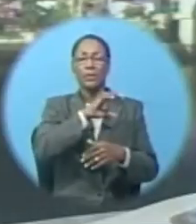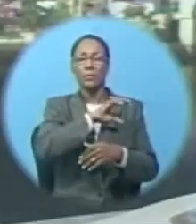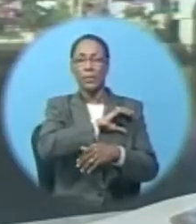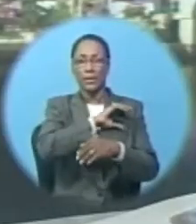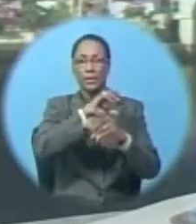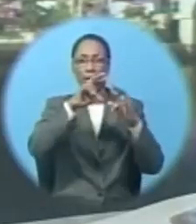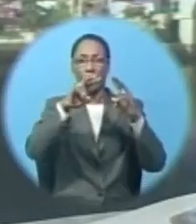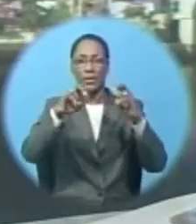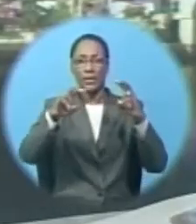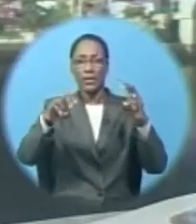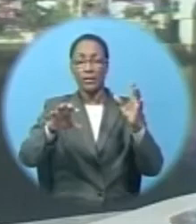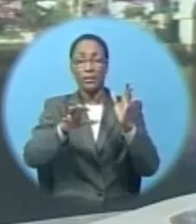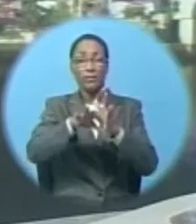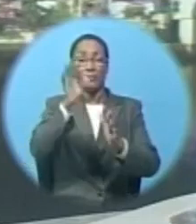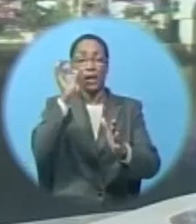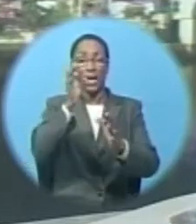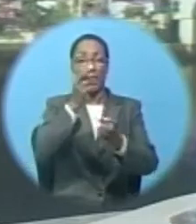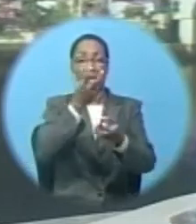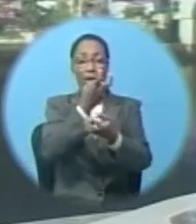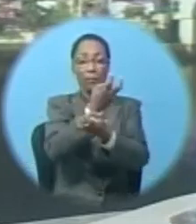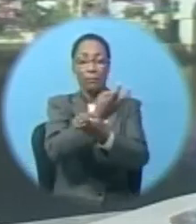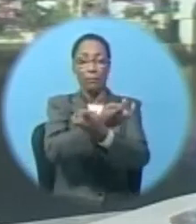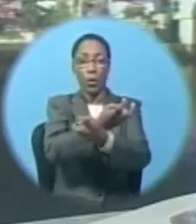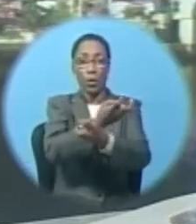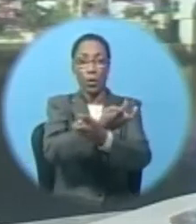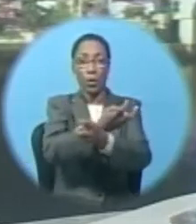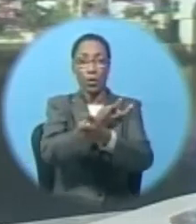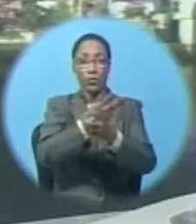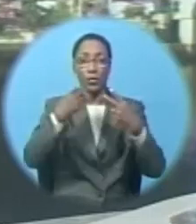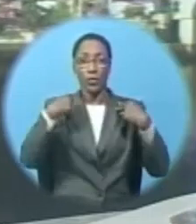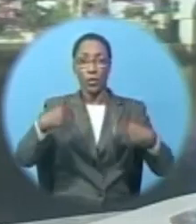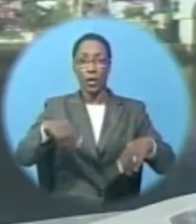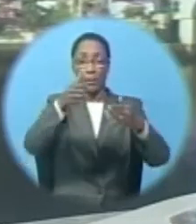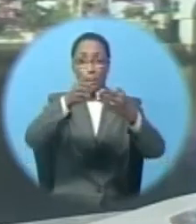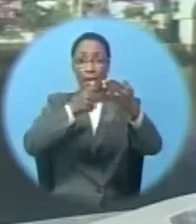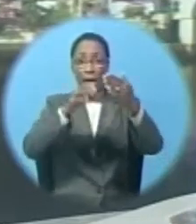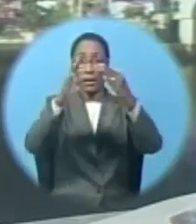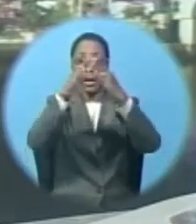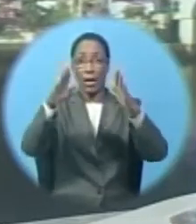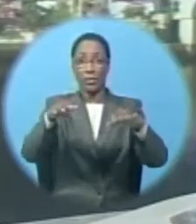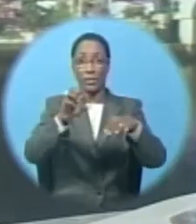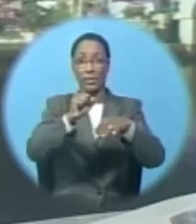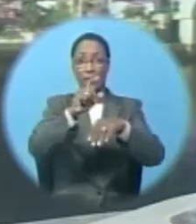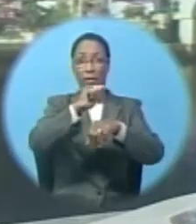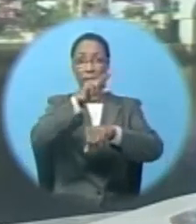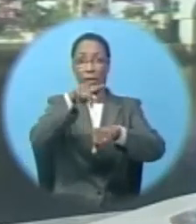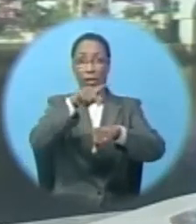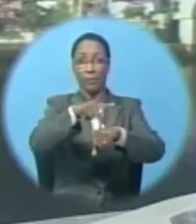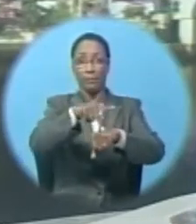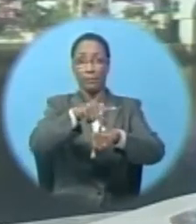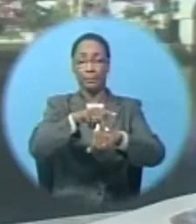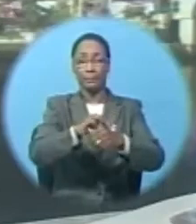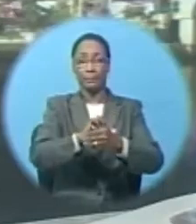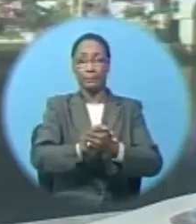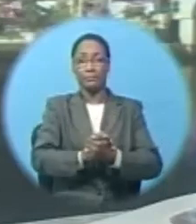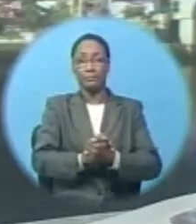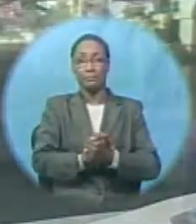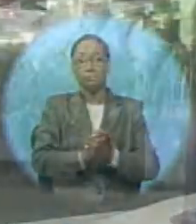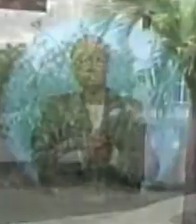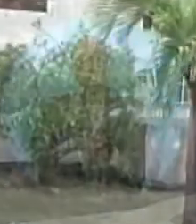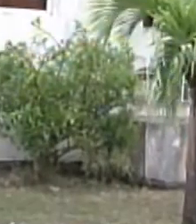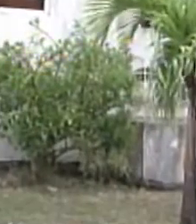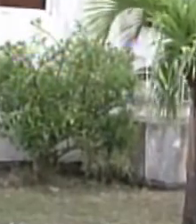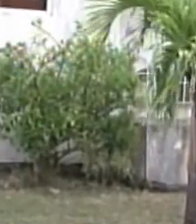Police are investigating the discovery of skeletal remains behind a house in Marchfield, St. Philip. Police Public Relations Officer